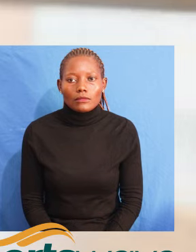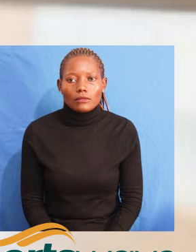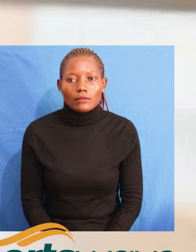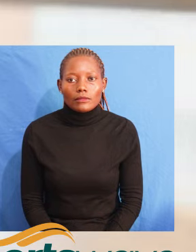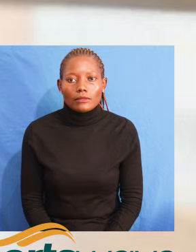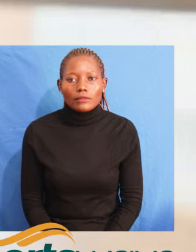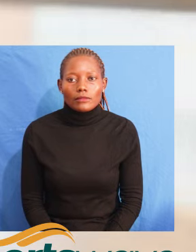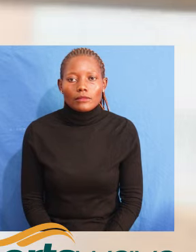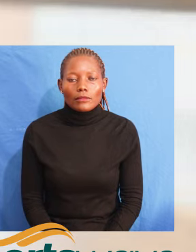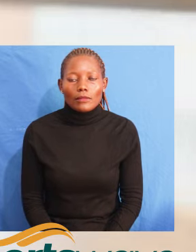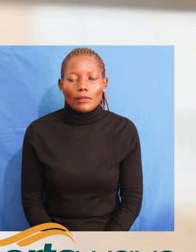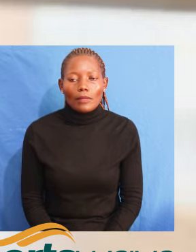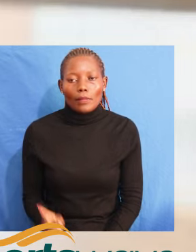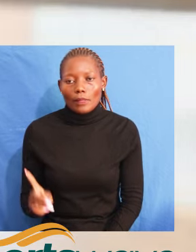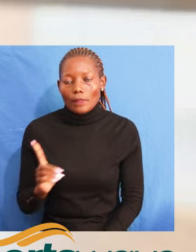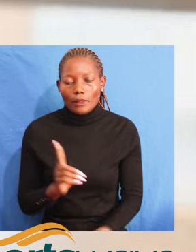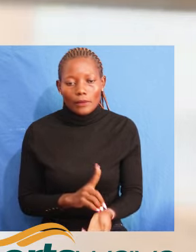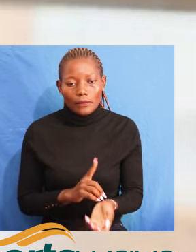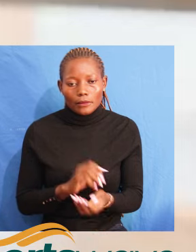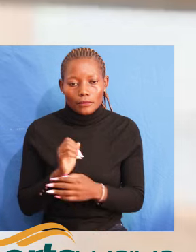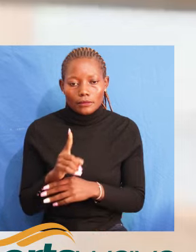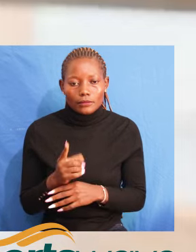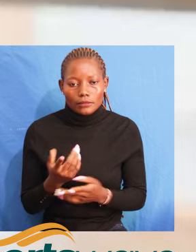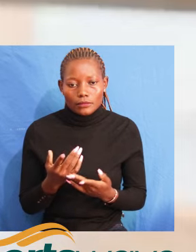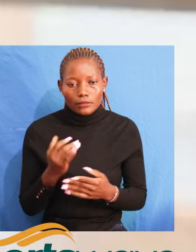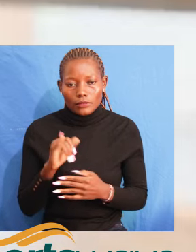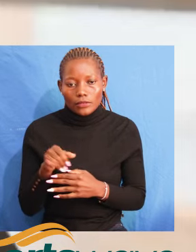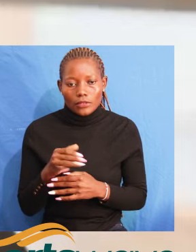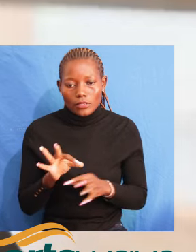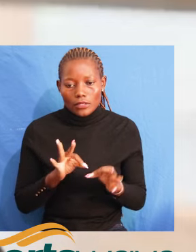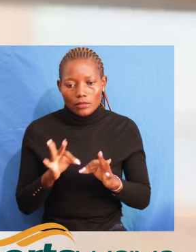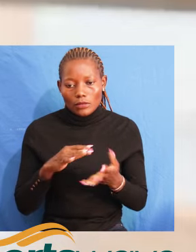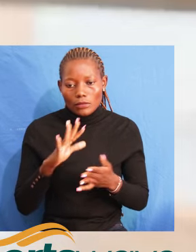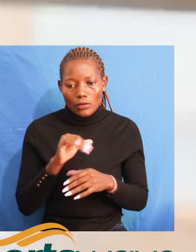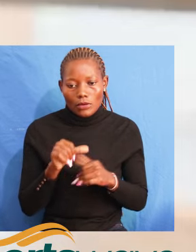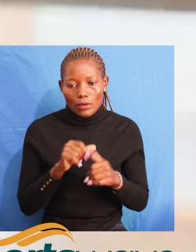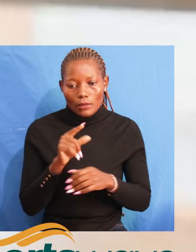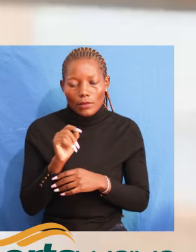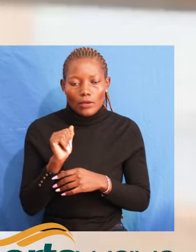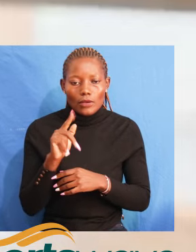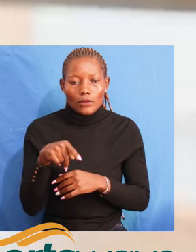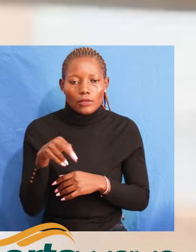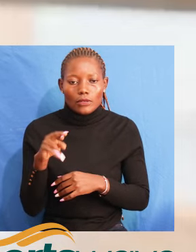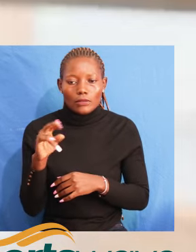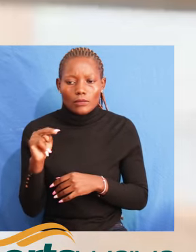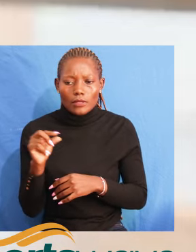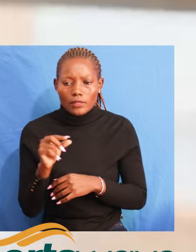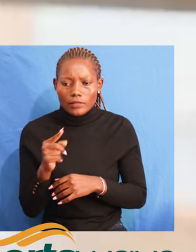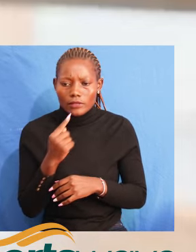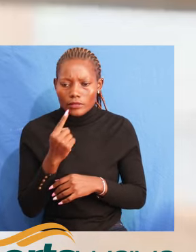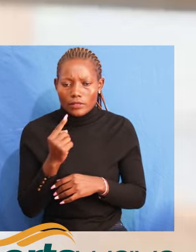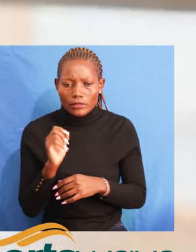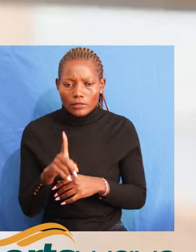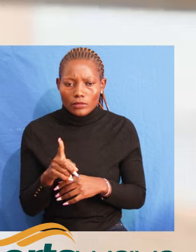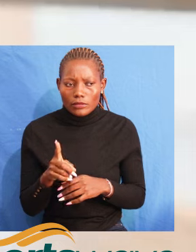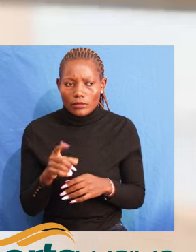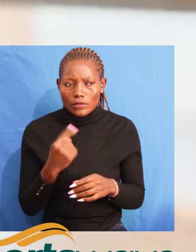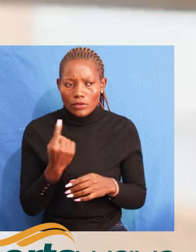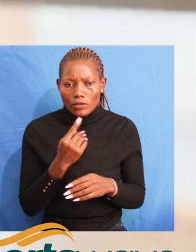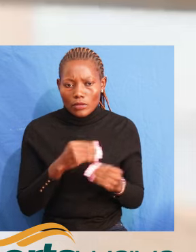Doctor, could you just expound on tapering? You said tapering could only contribute to 3% of performance.